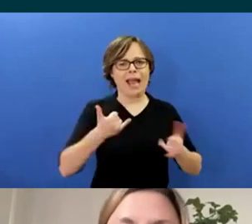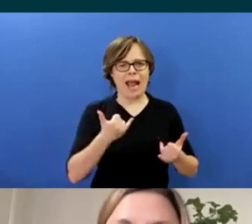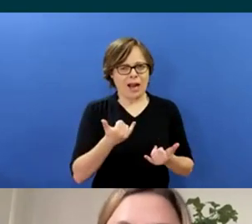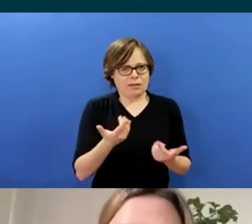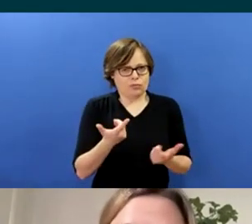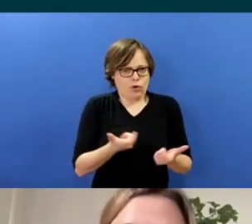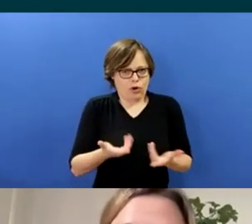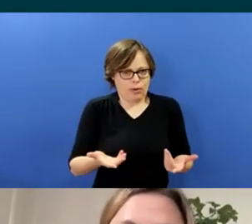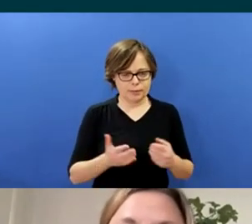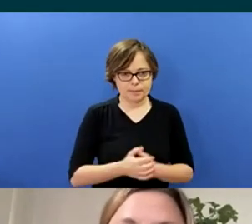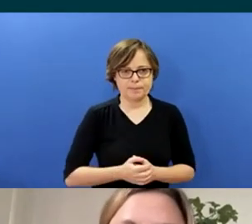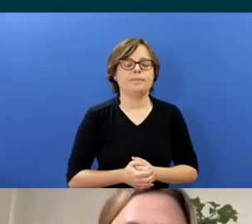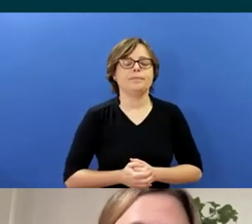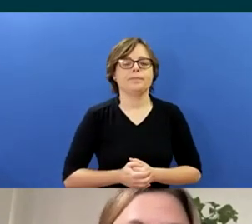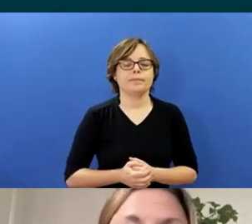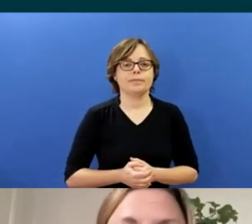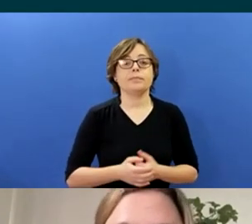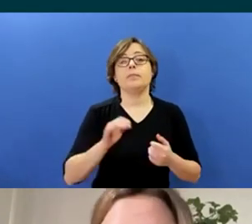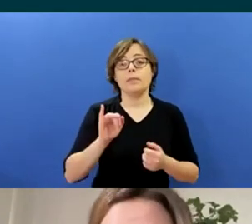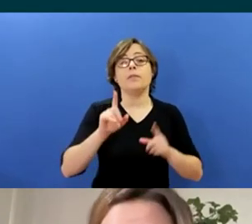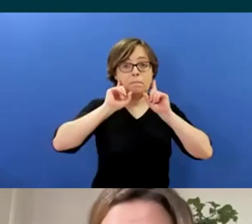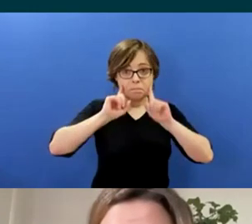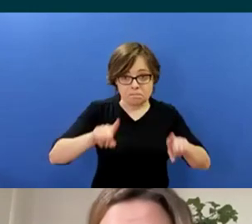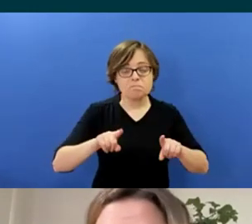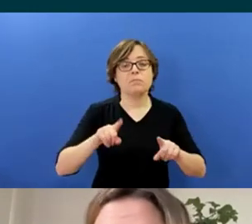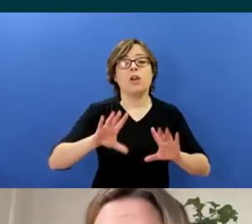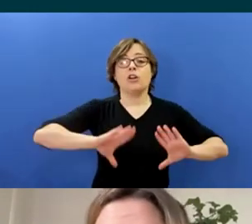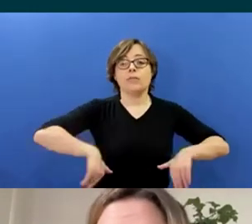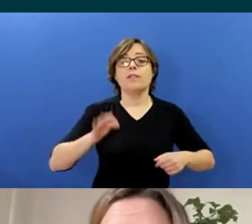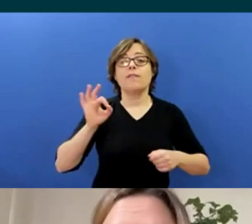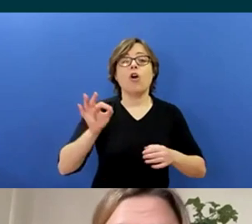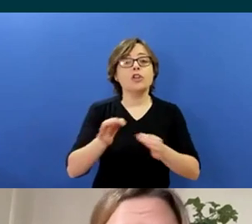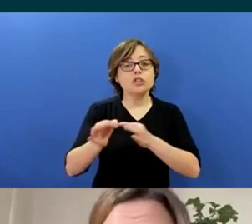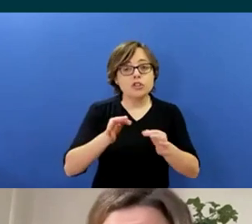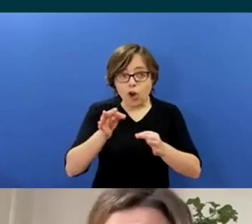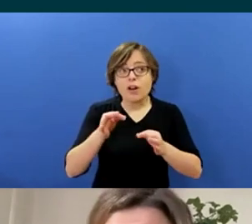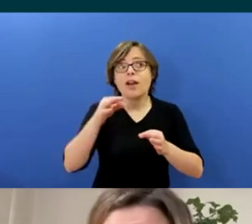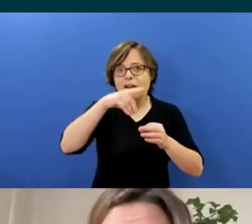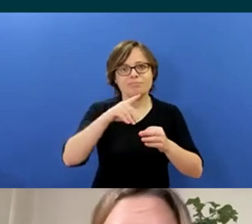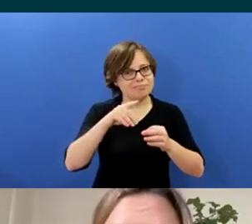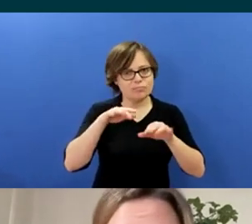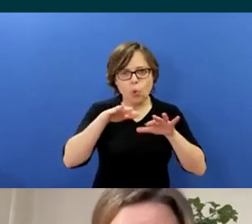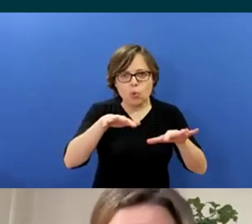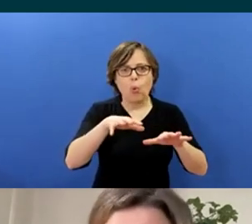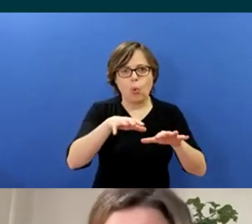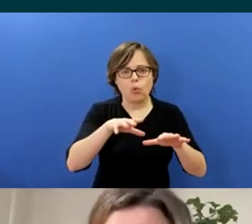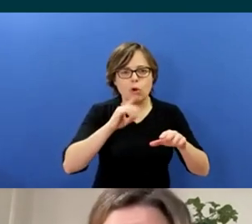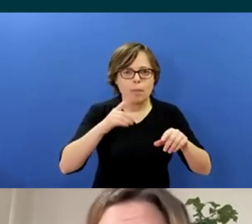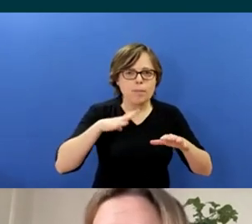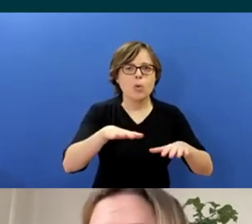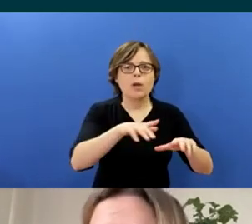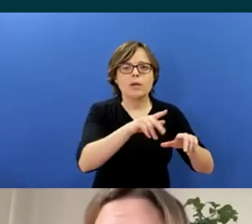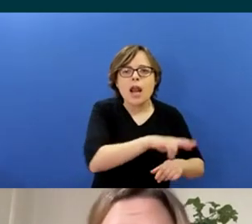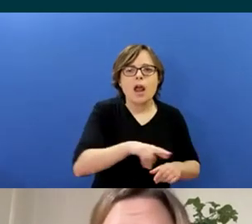Indeed, Swiss history is full of regional tensions, religious conflicts, and power struggles.